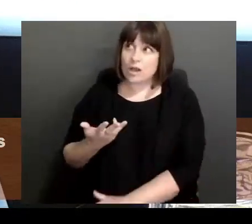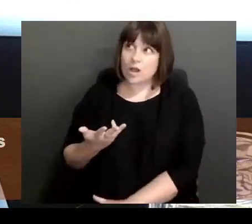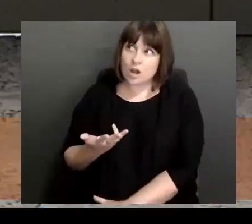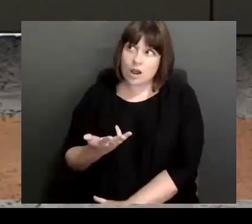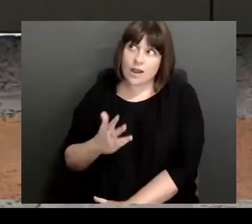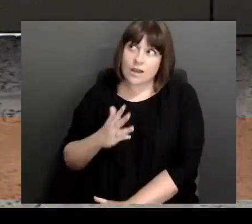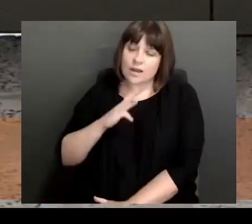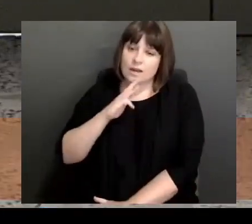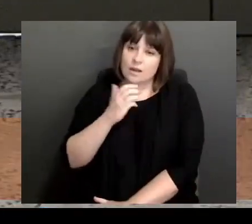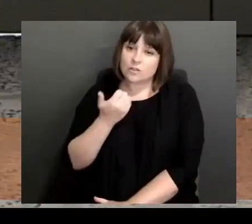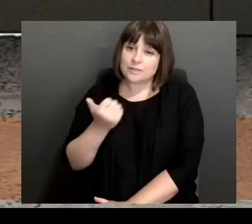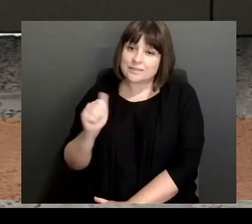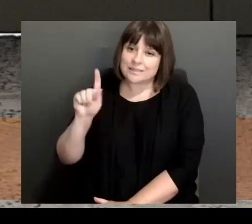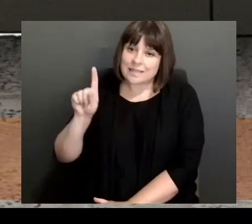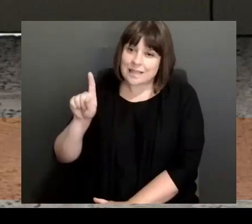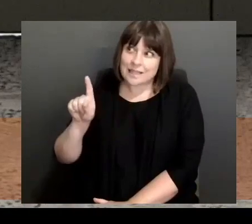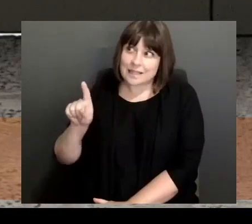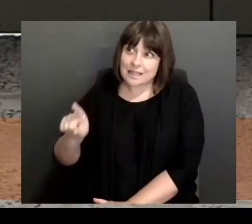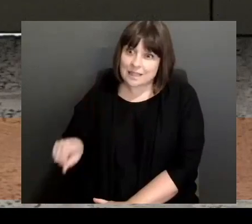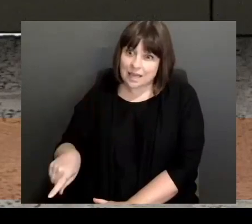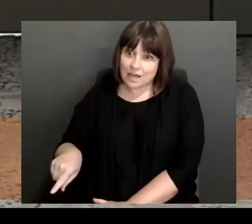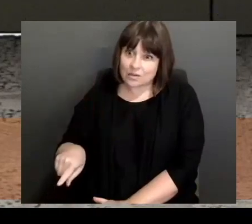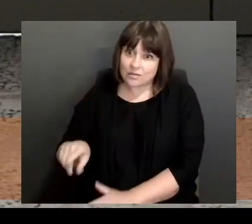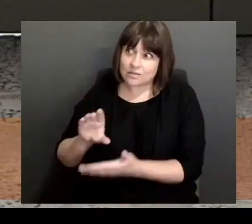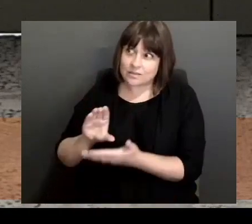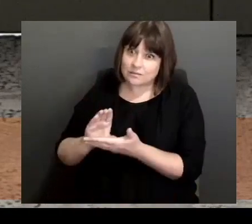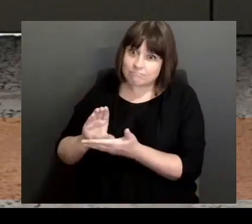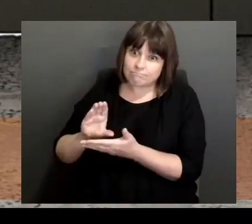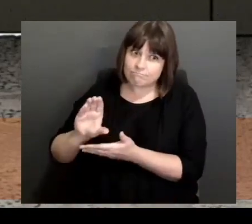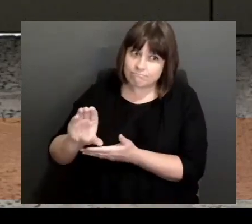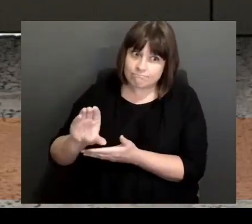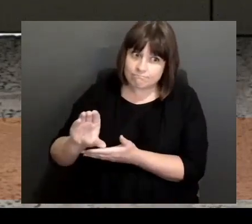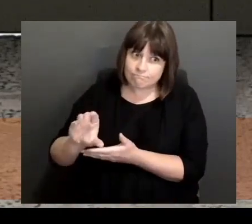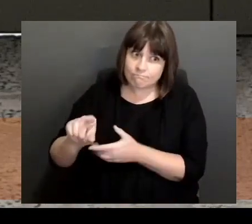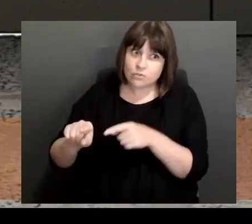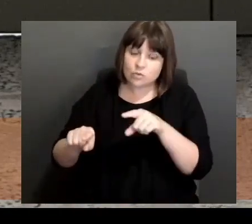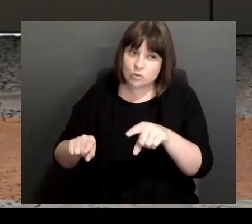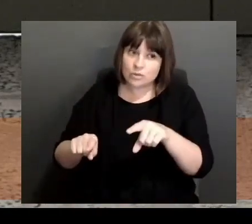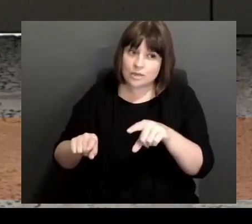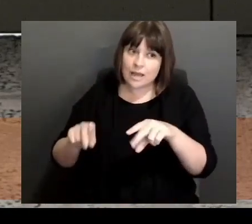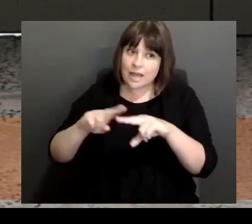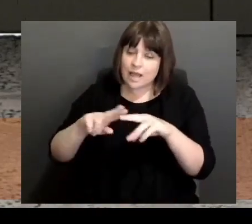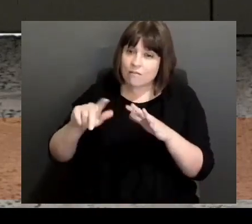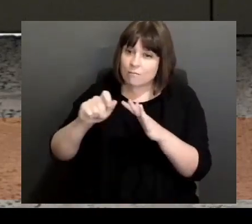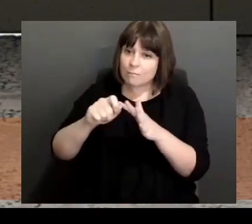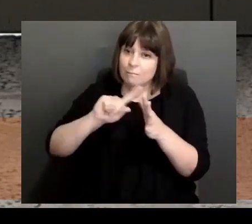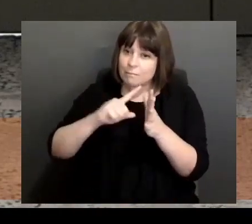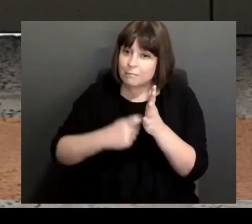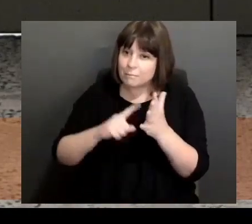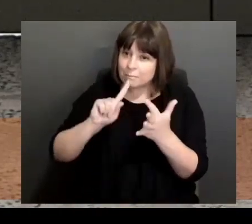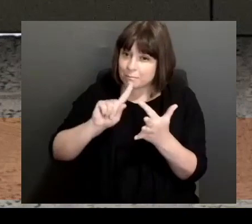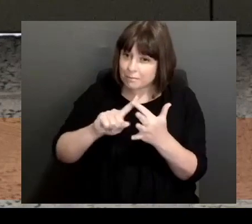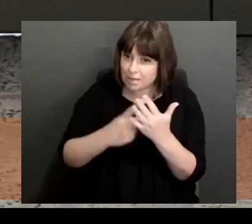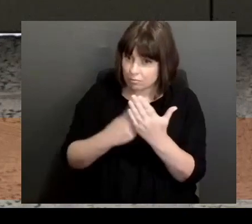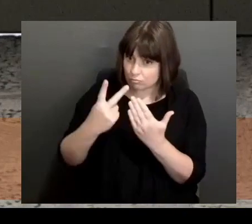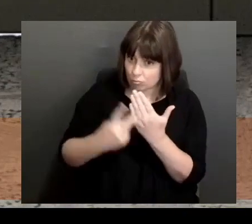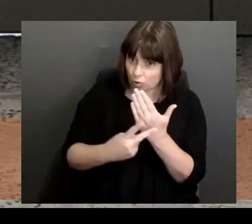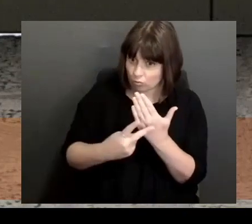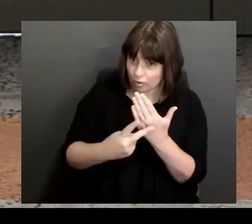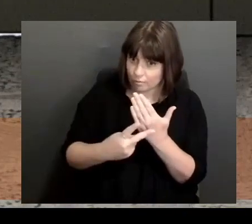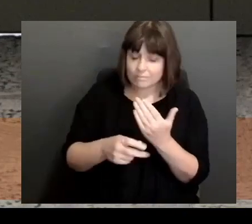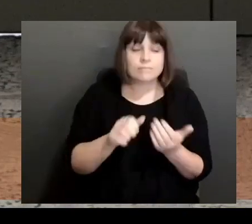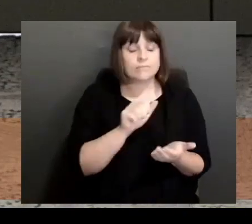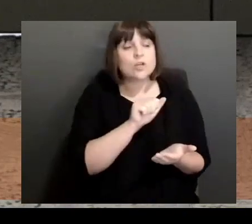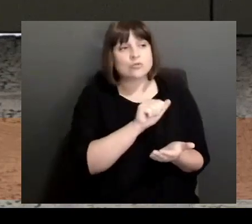960,000 was allocated to that FPAIR program, correct? That's correct, yes. So far,